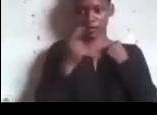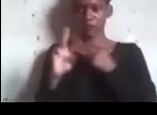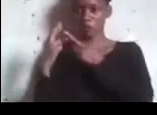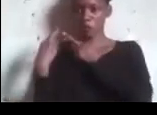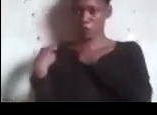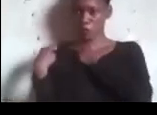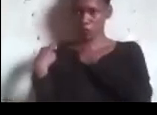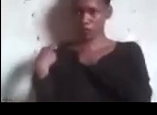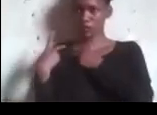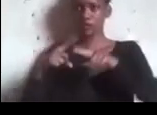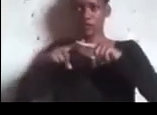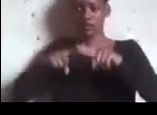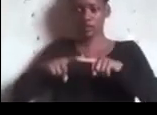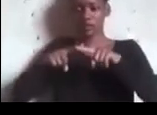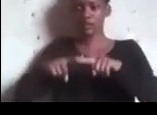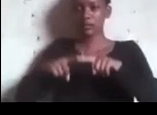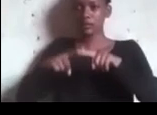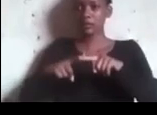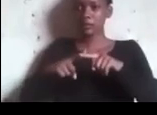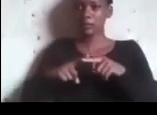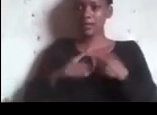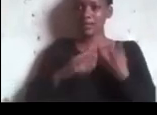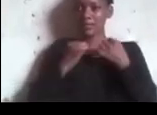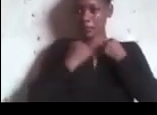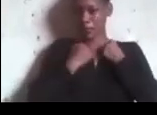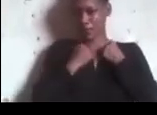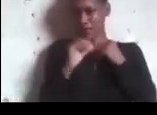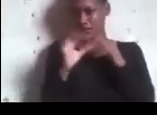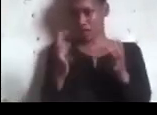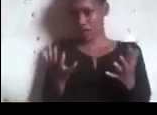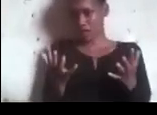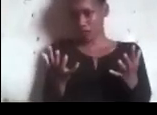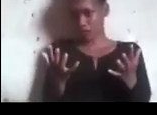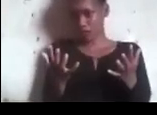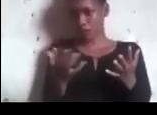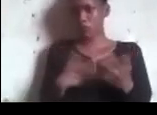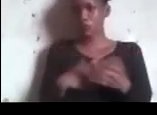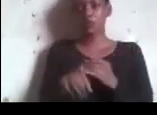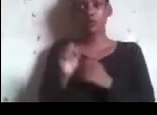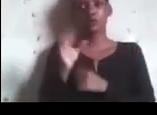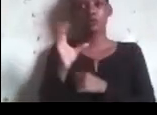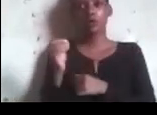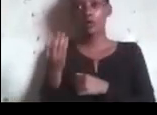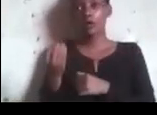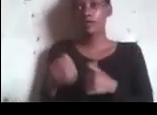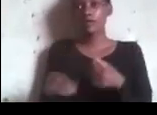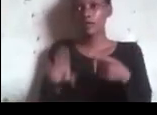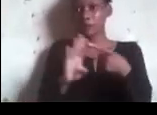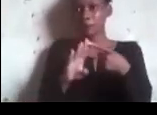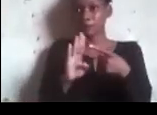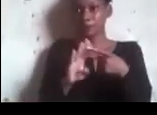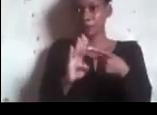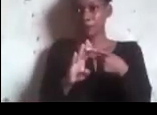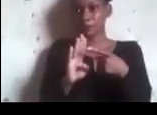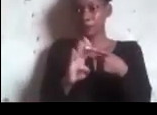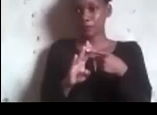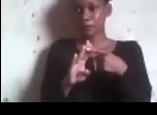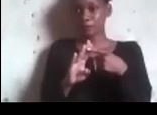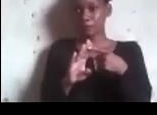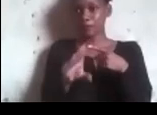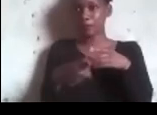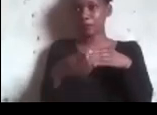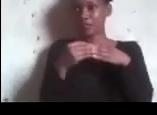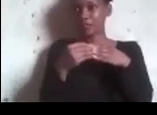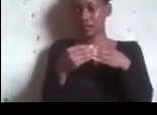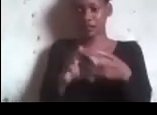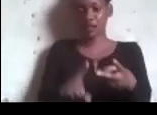the different types of parents that we have. So we have one, the guardianship, we have